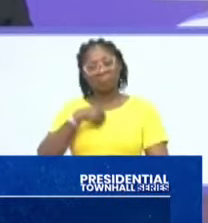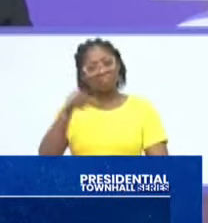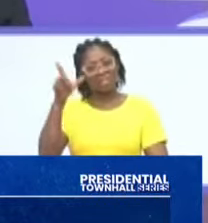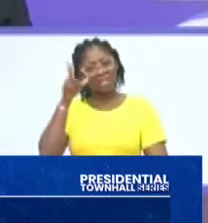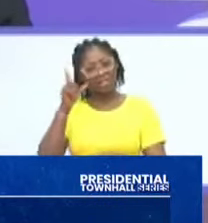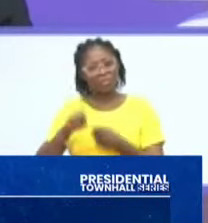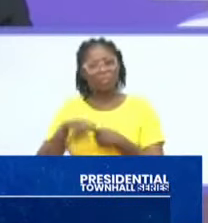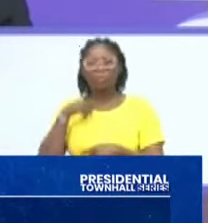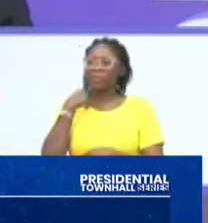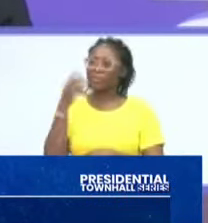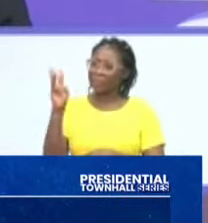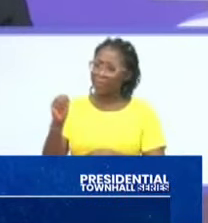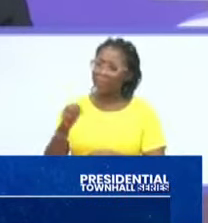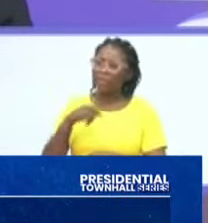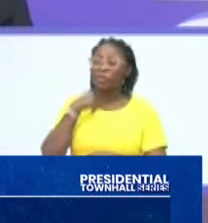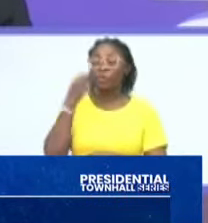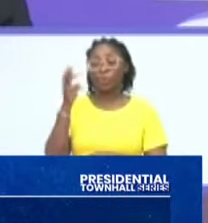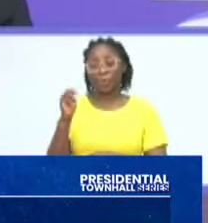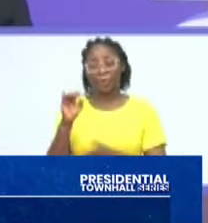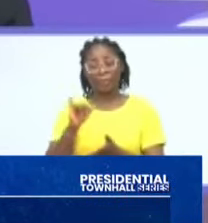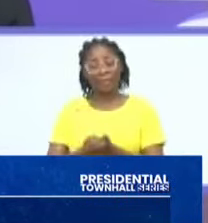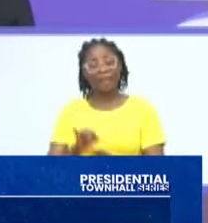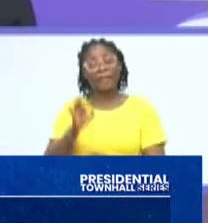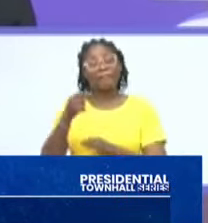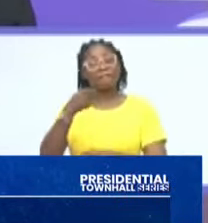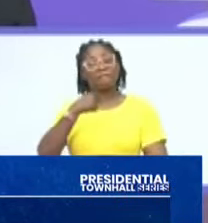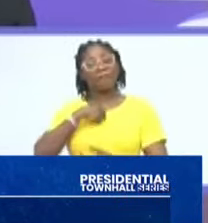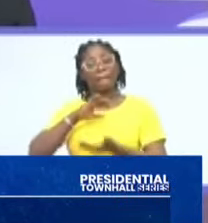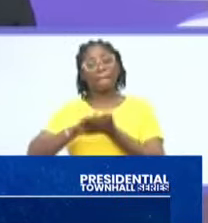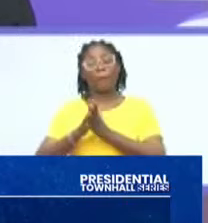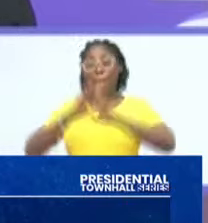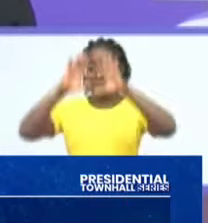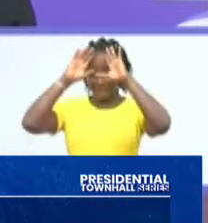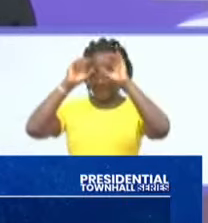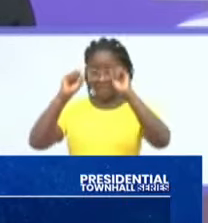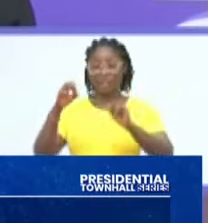told them that if I'm the president of this country,